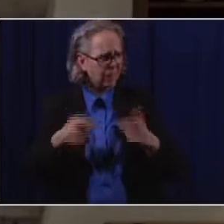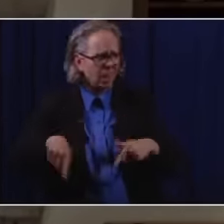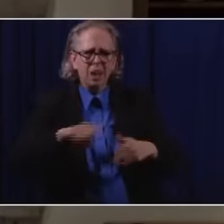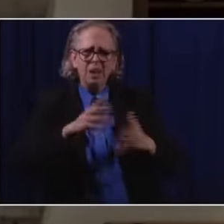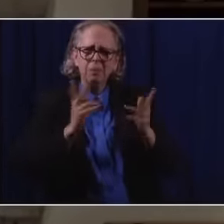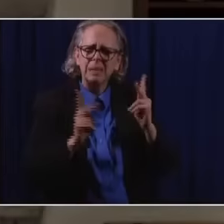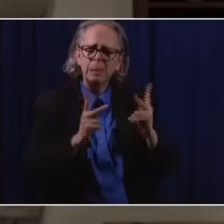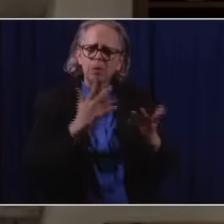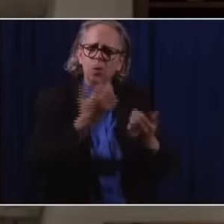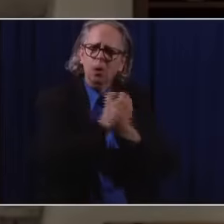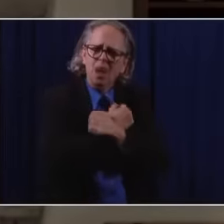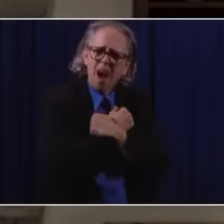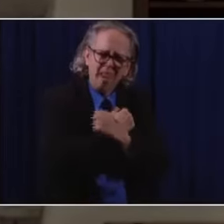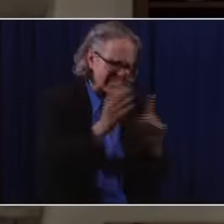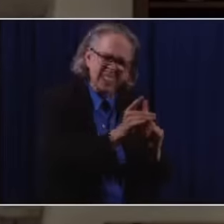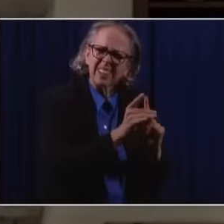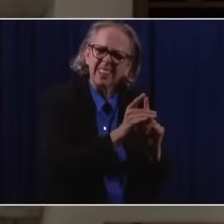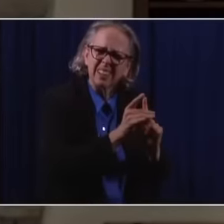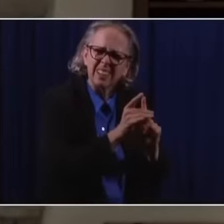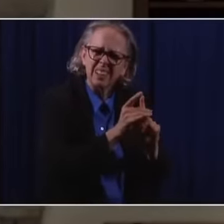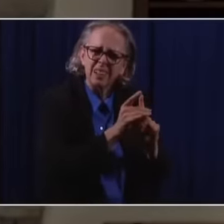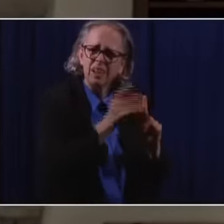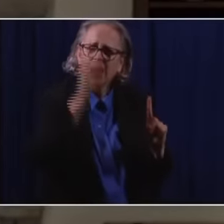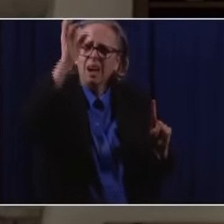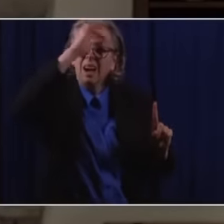and they're carrying it, and they can spread it.